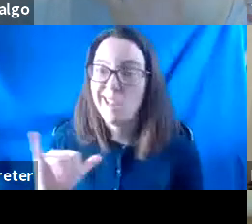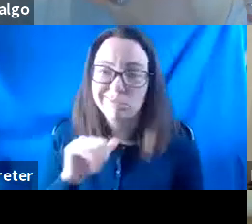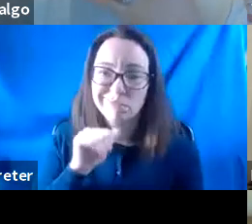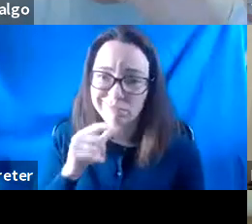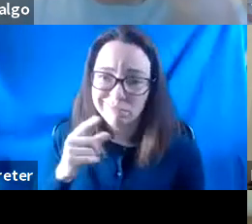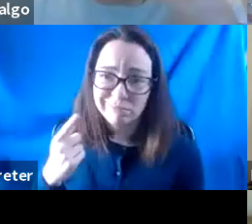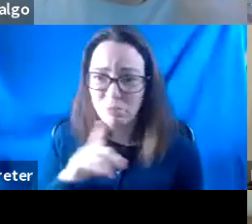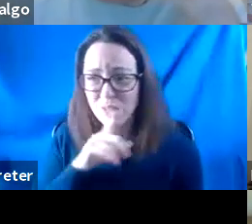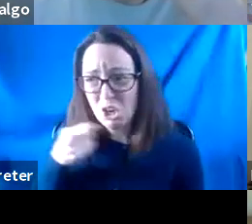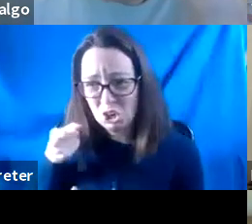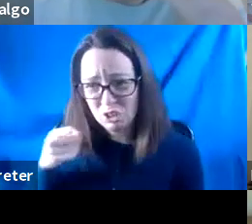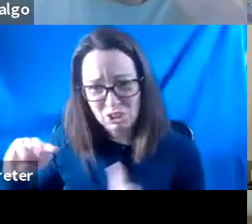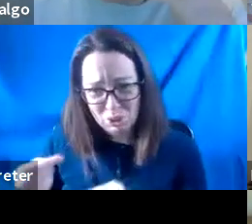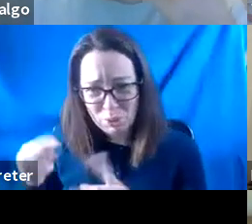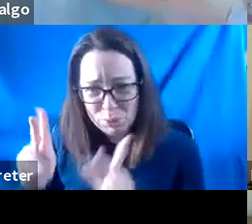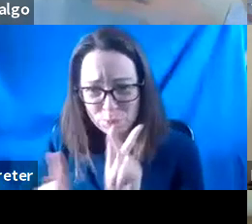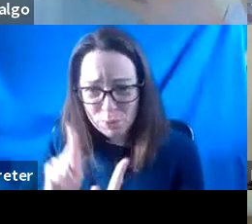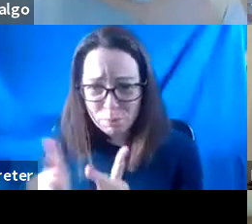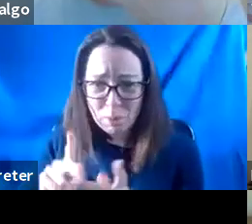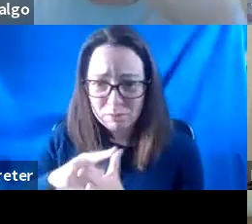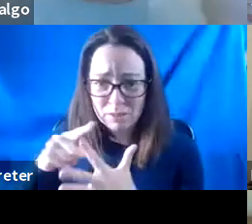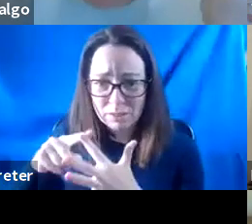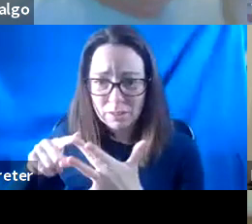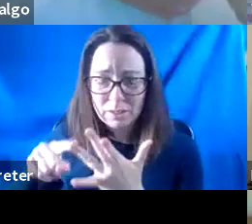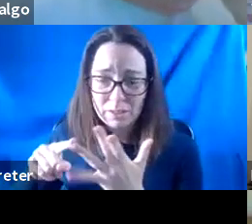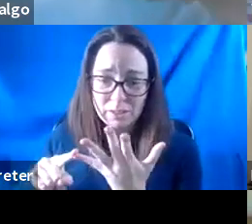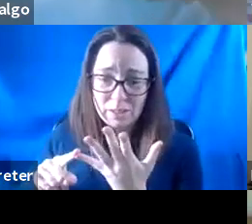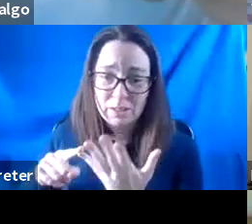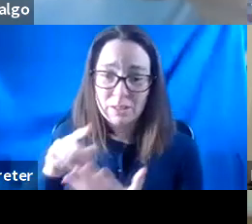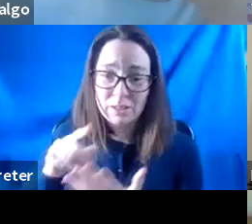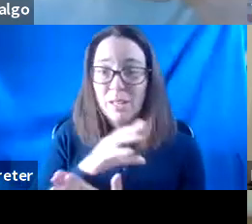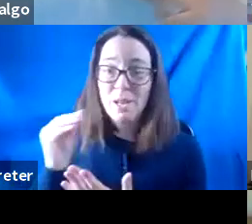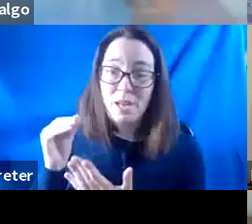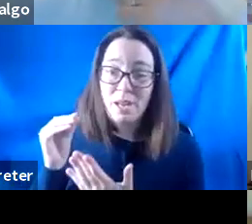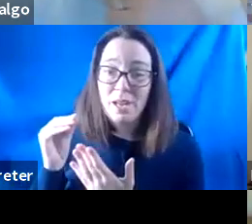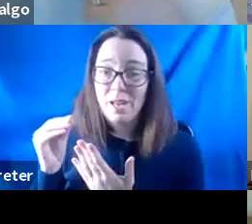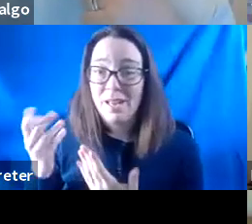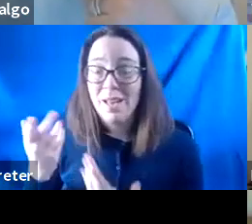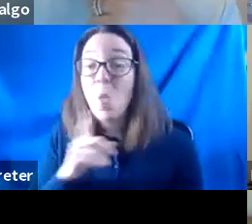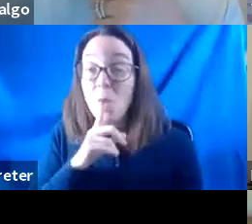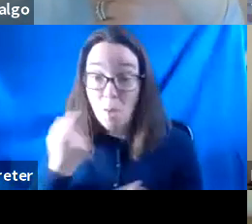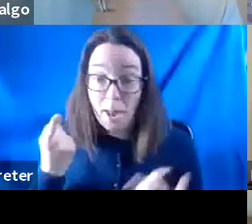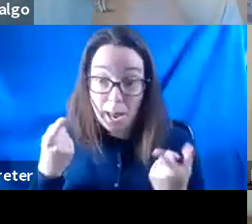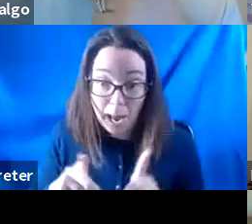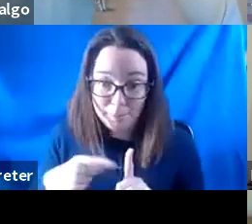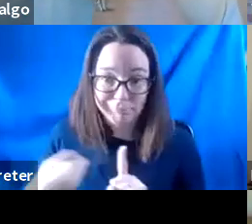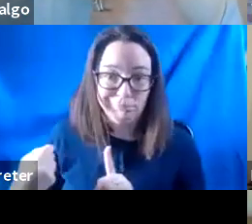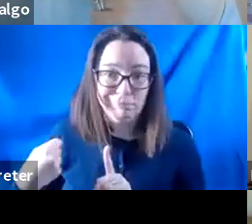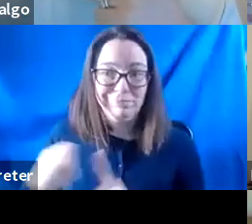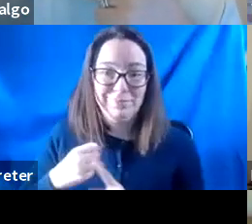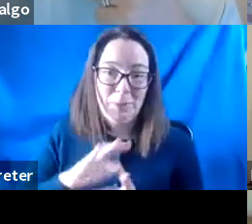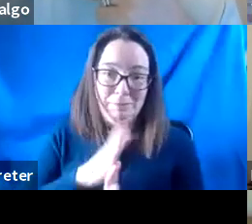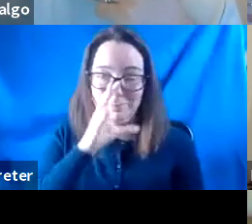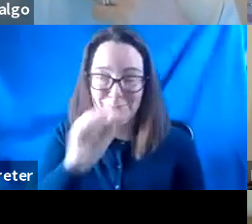kind of moved through it. You know, there's always the punchline, which is I got a crush on a girl, and that kind of wonked me across the head.